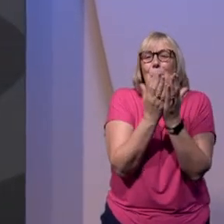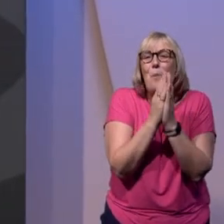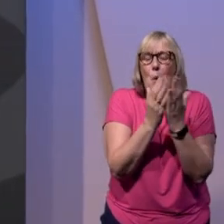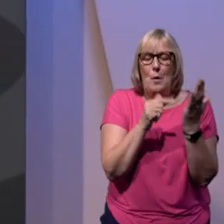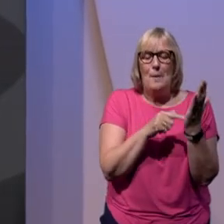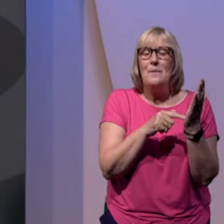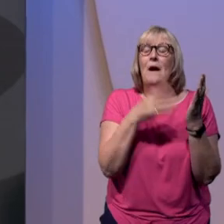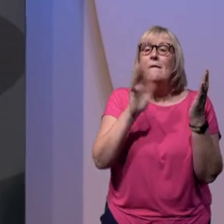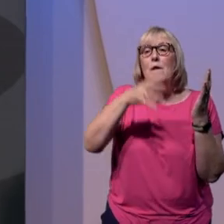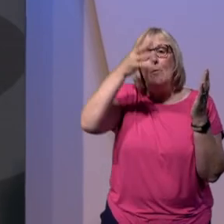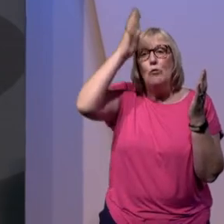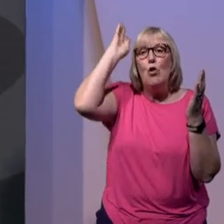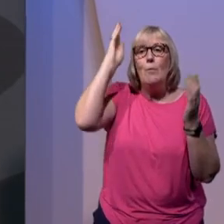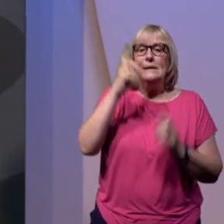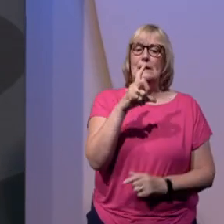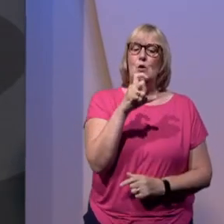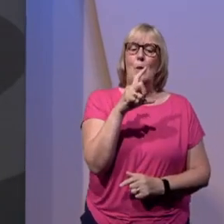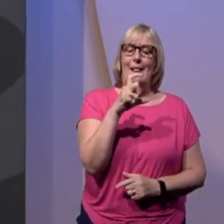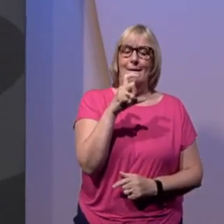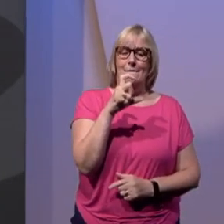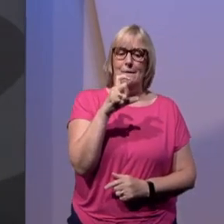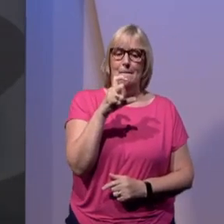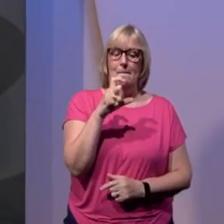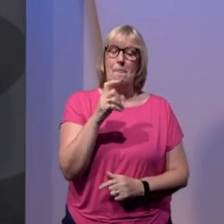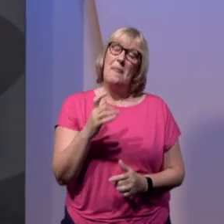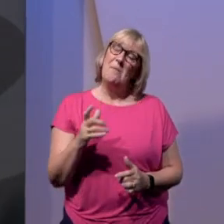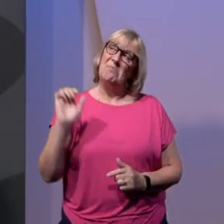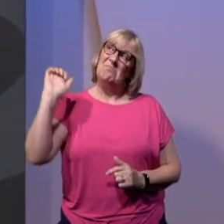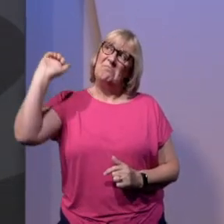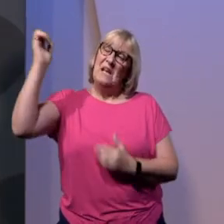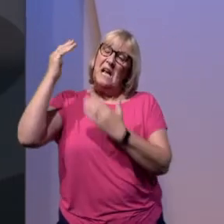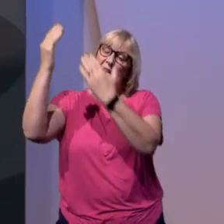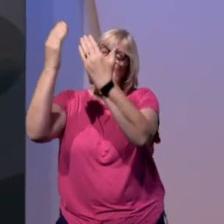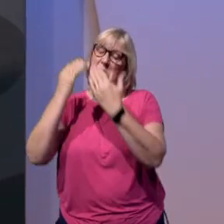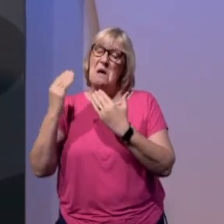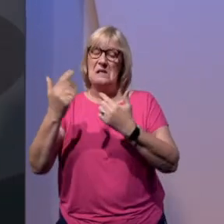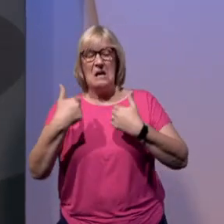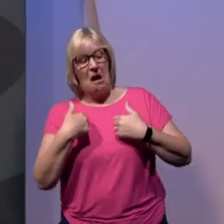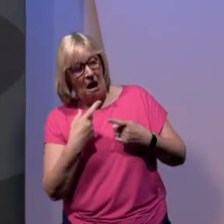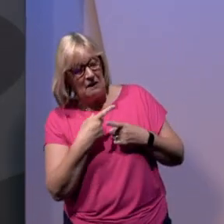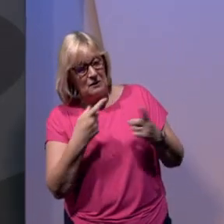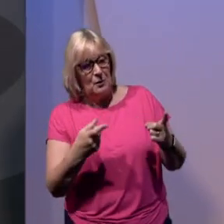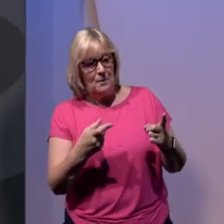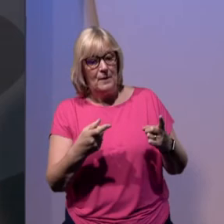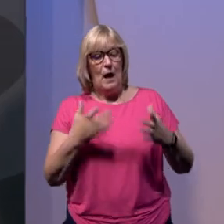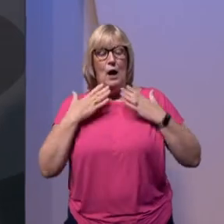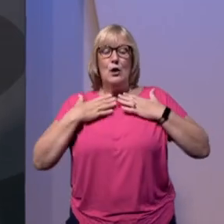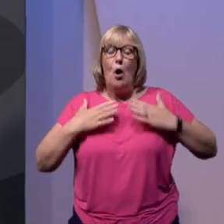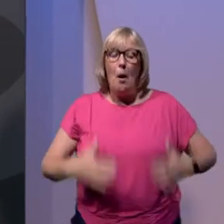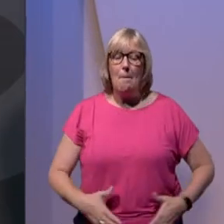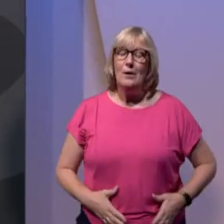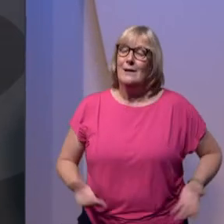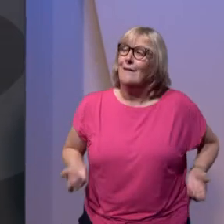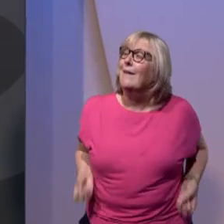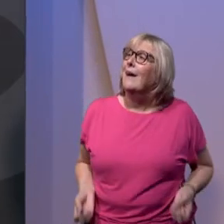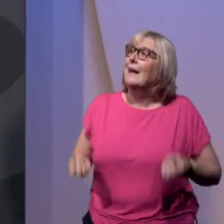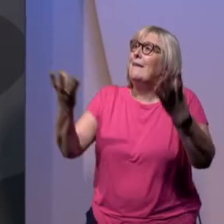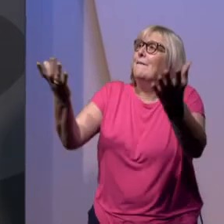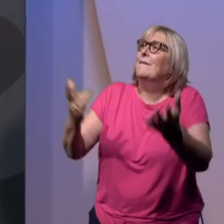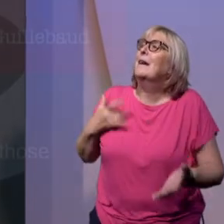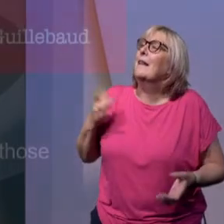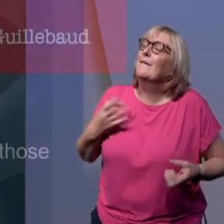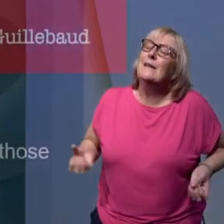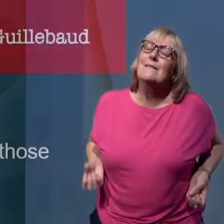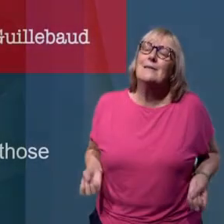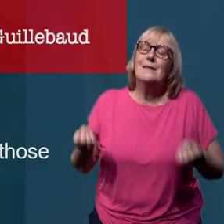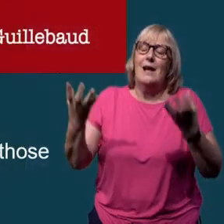verse in Romans 12, where it says, "In view of God's mercy, I urge you, offer your bodies as a living sacrifice,